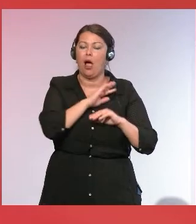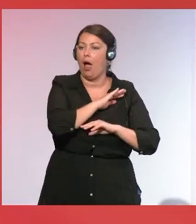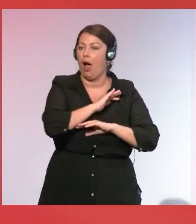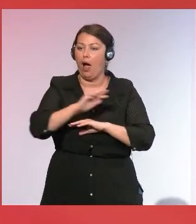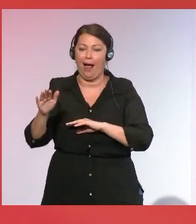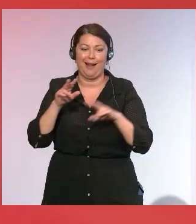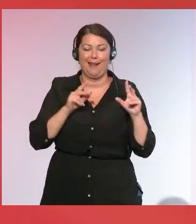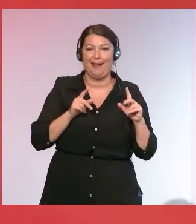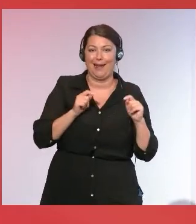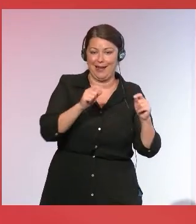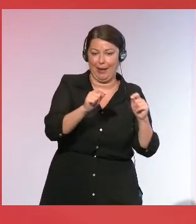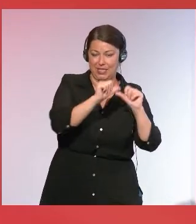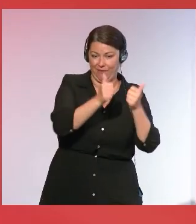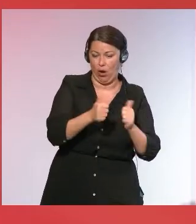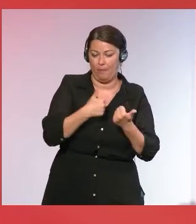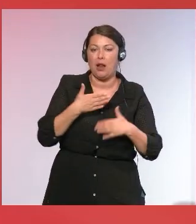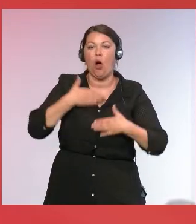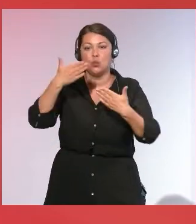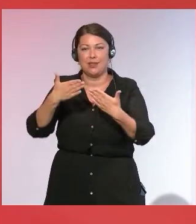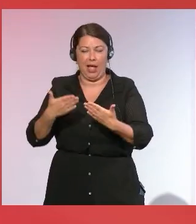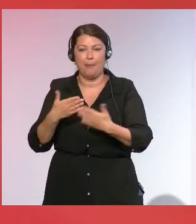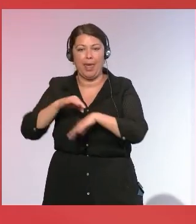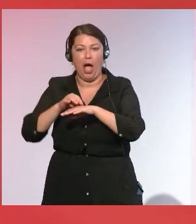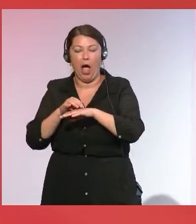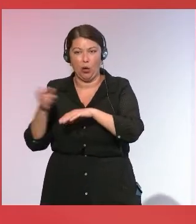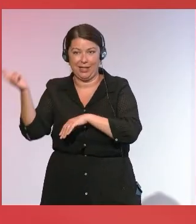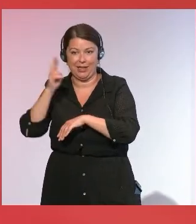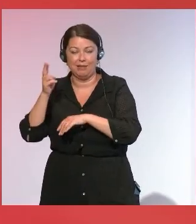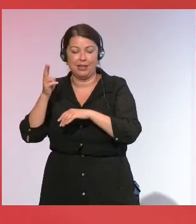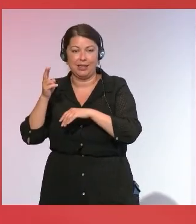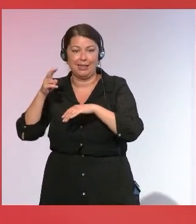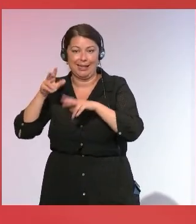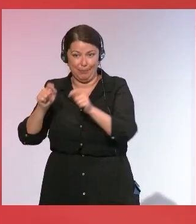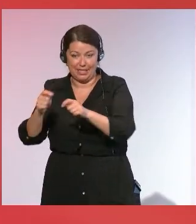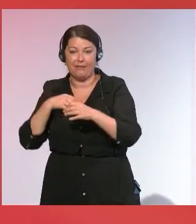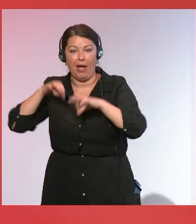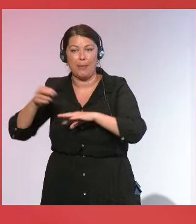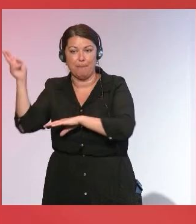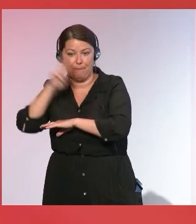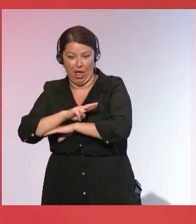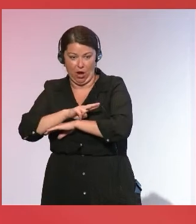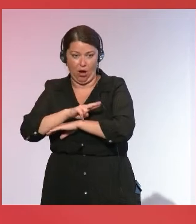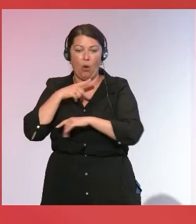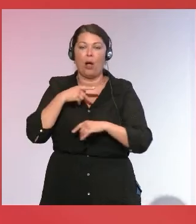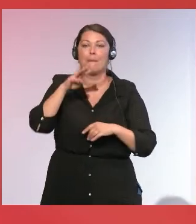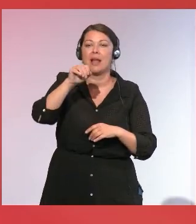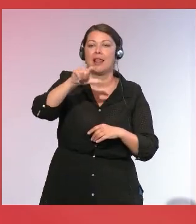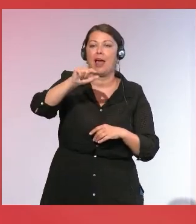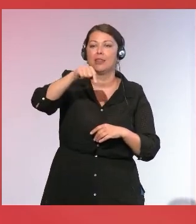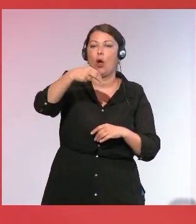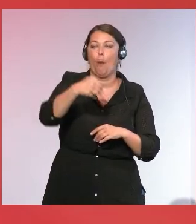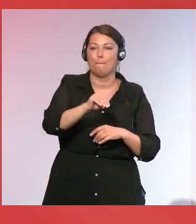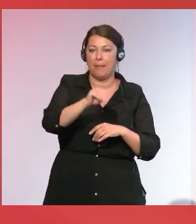melanoma, the most dangerous form of skin cancer, that's the red line. And the squamous cell carcinoma, a slightly less dangerous form, is